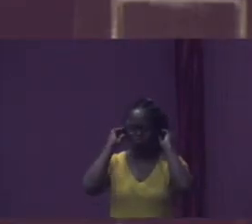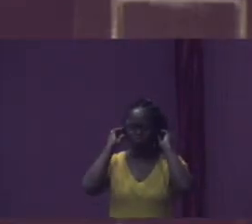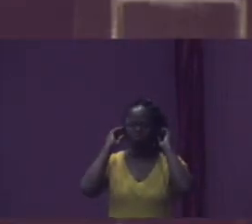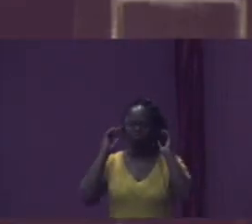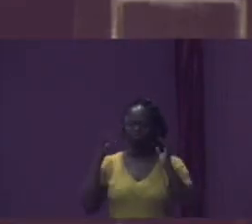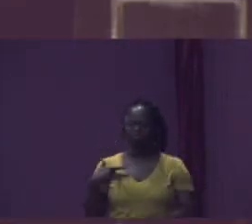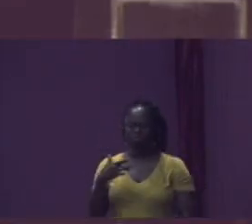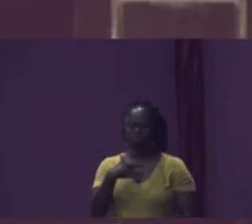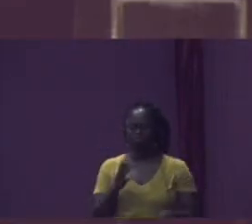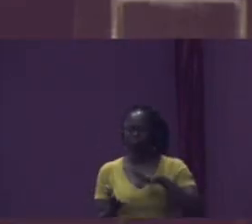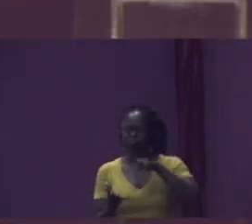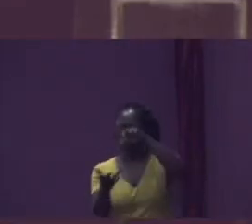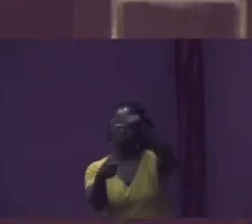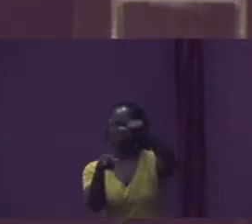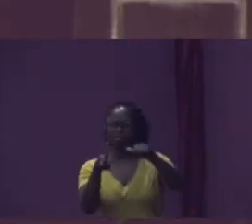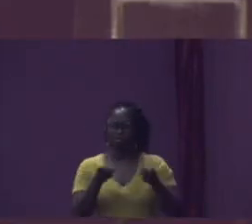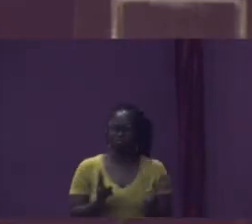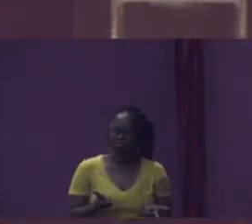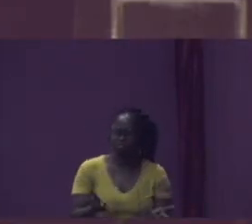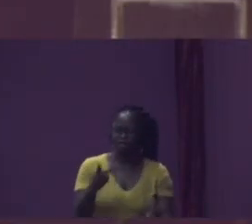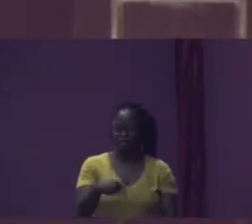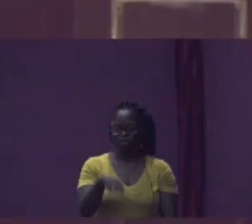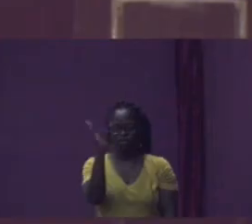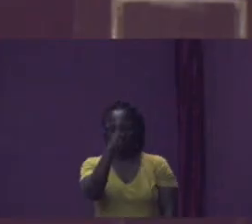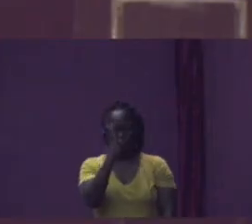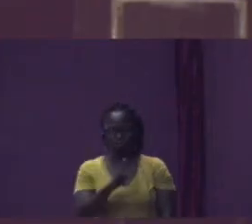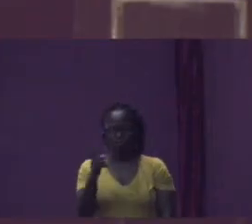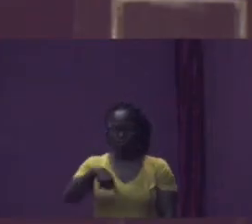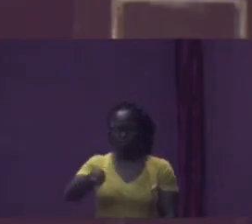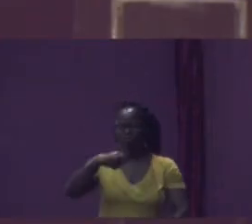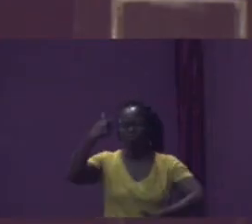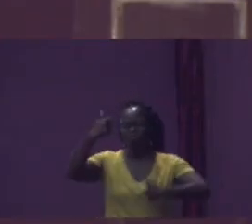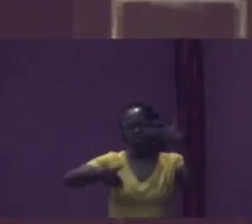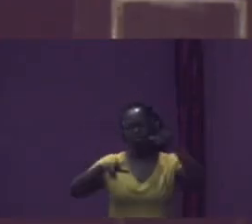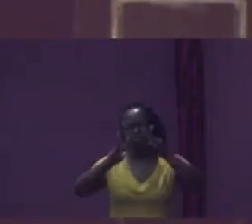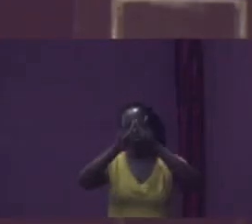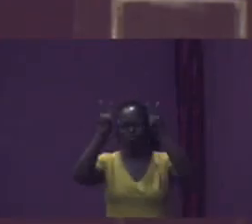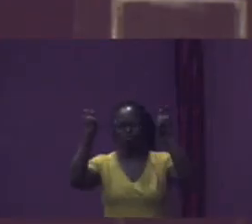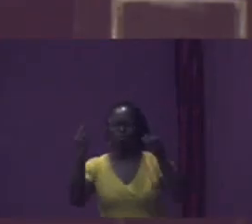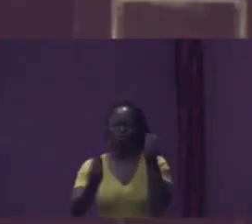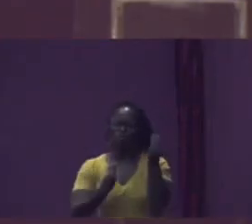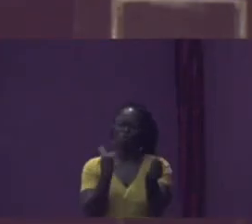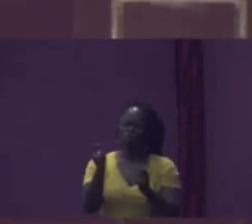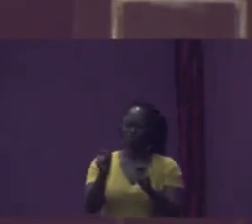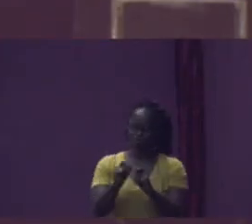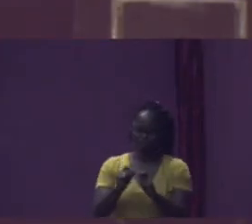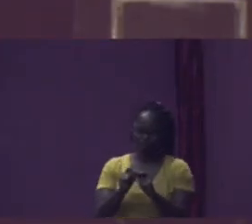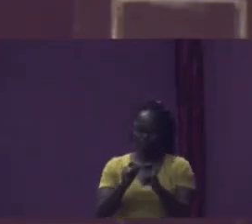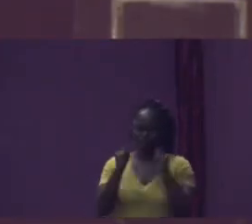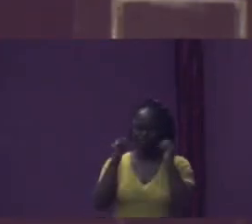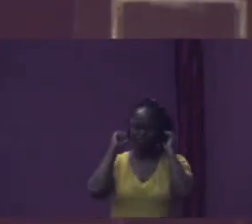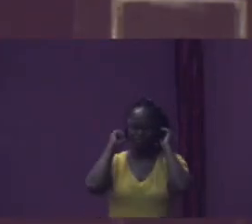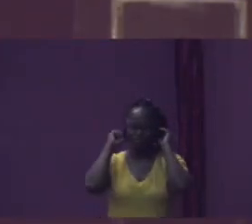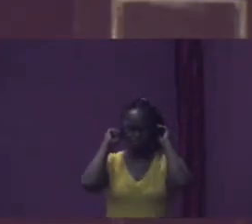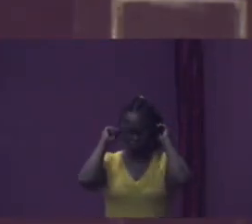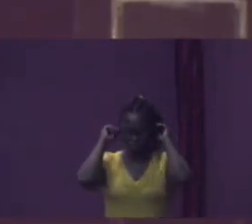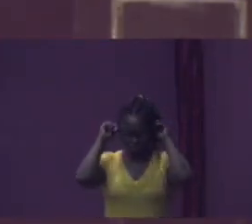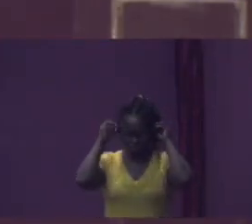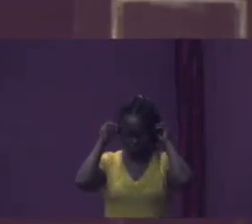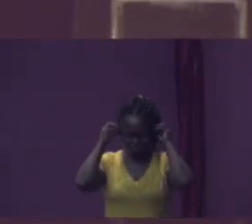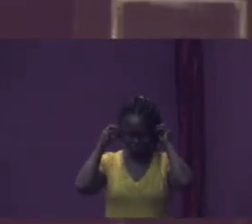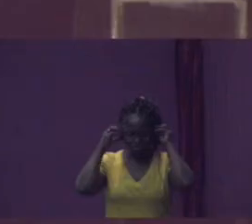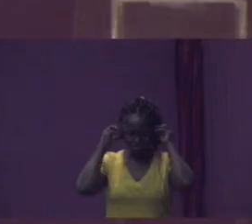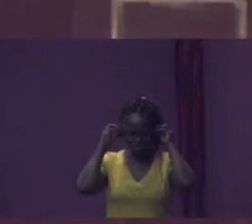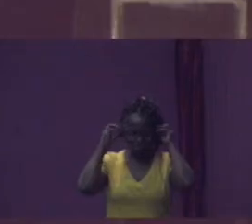right? In Brazil, we talk a lot about how we're doing too much too soon. We're doing too many C-sections. We're doing them without indication. We're doing